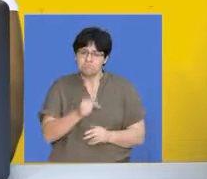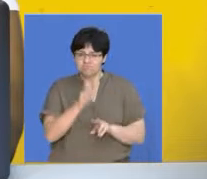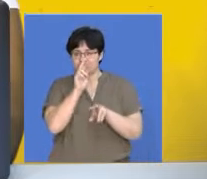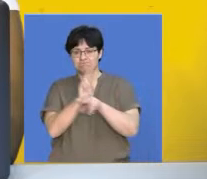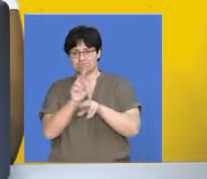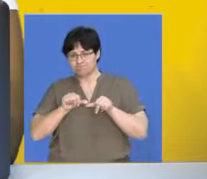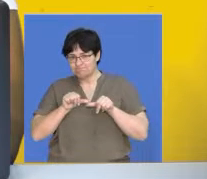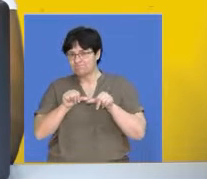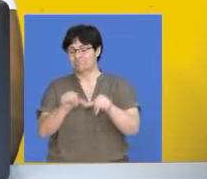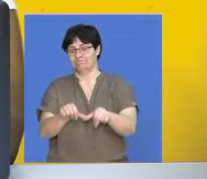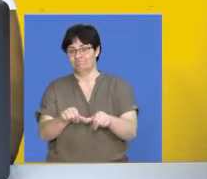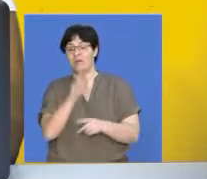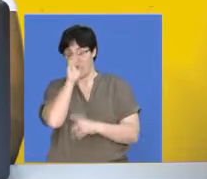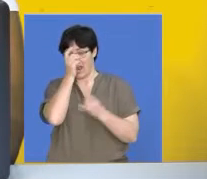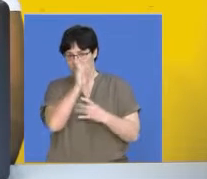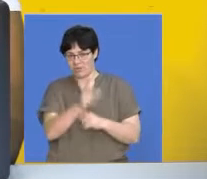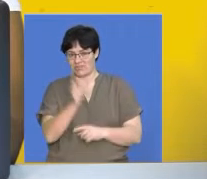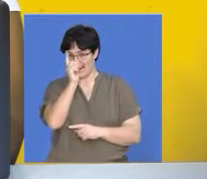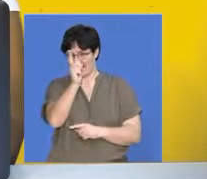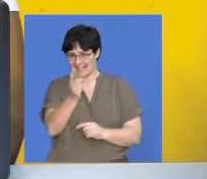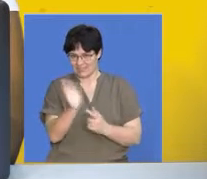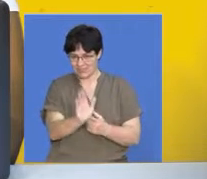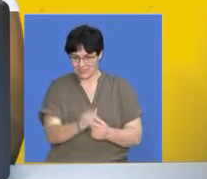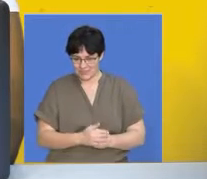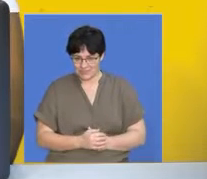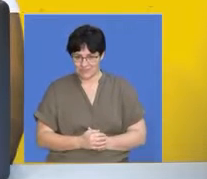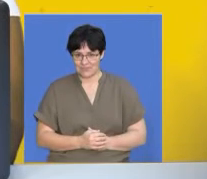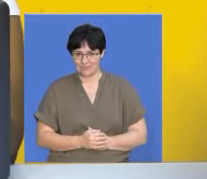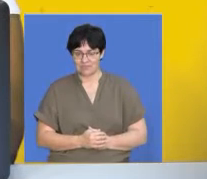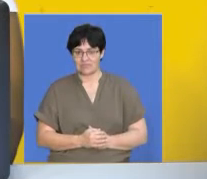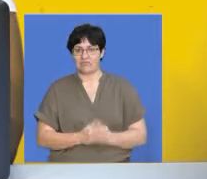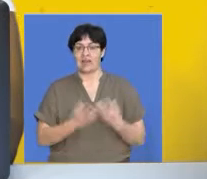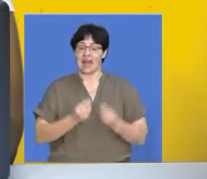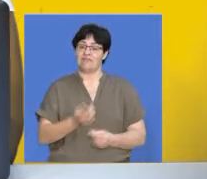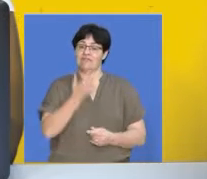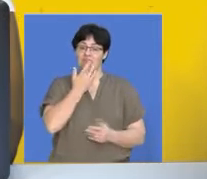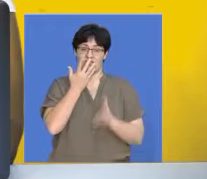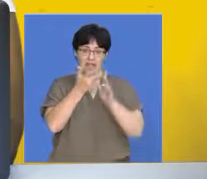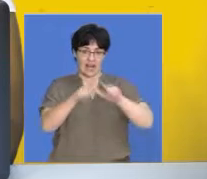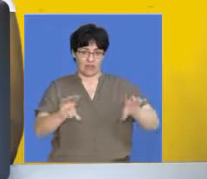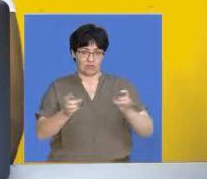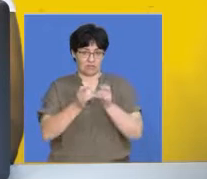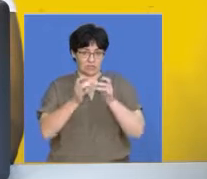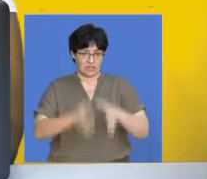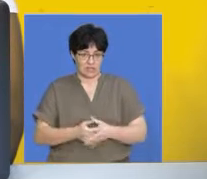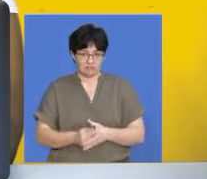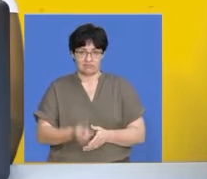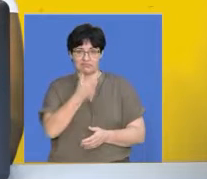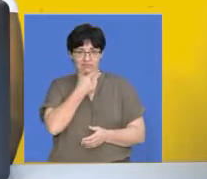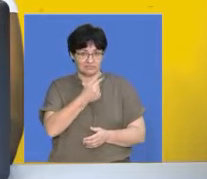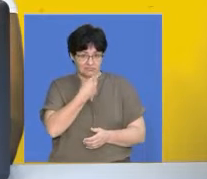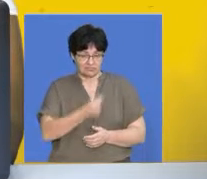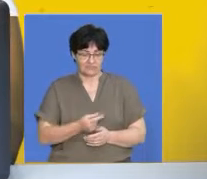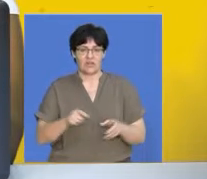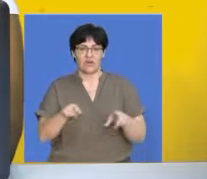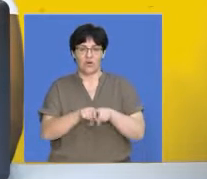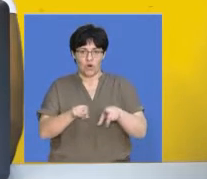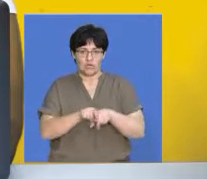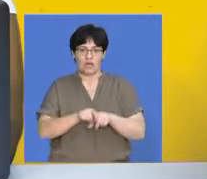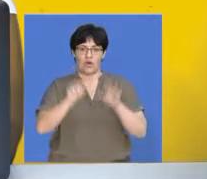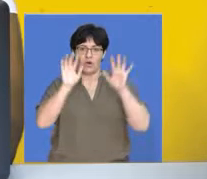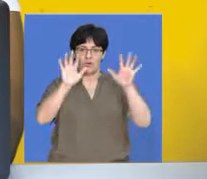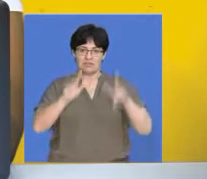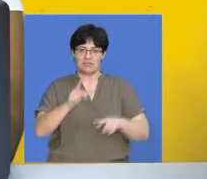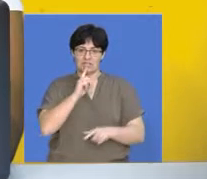tuned to get all of those details later on in the show. I've got our favorite sign language interpreter, Nicolene, as well as our